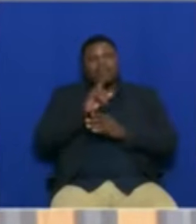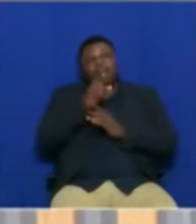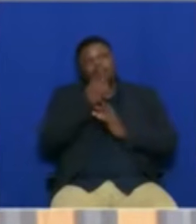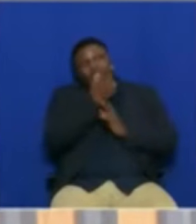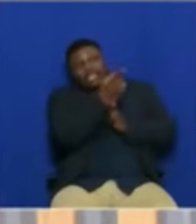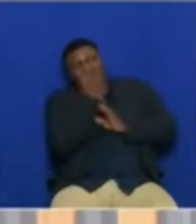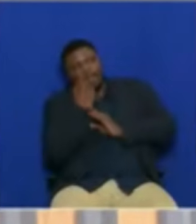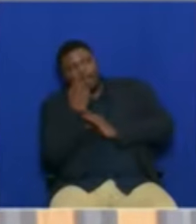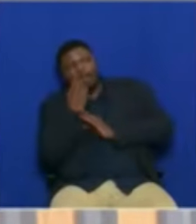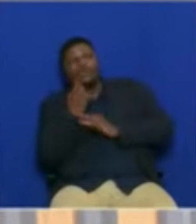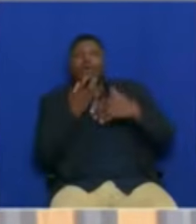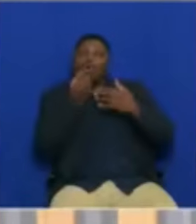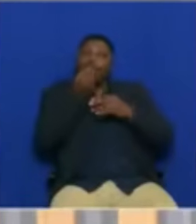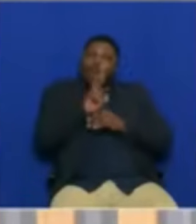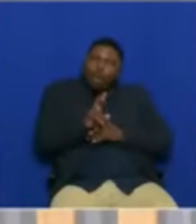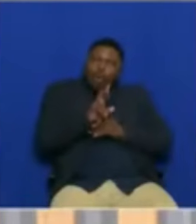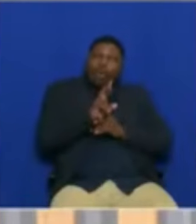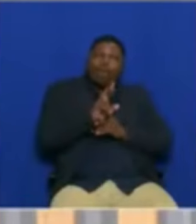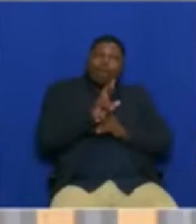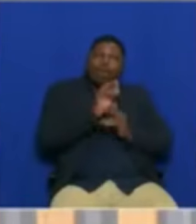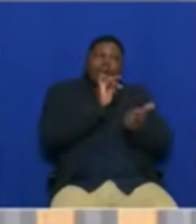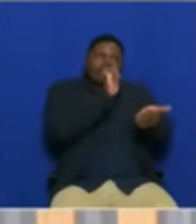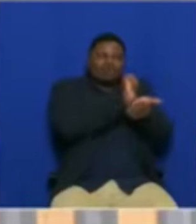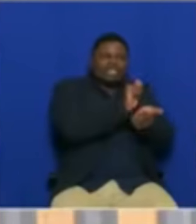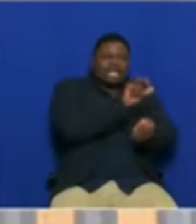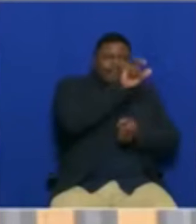such an instrument?